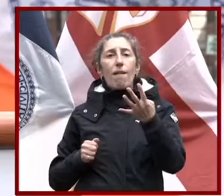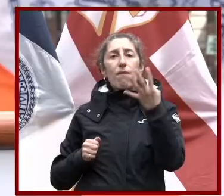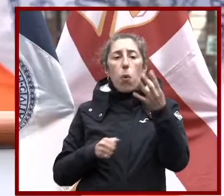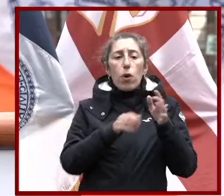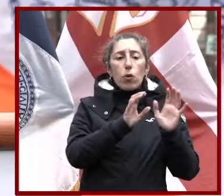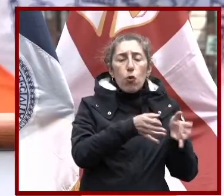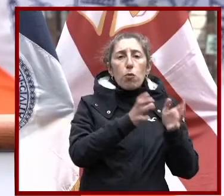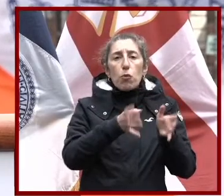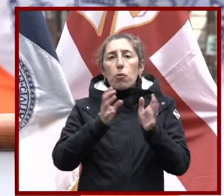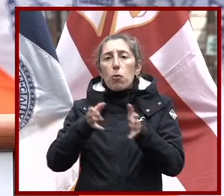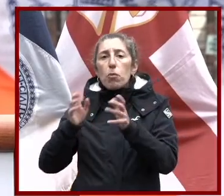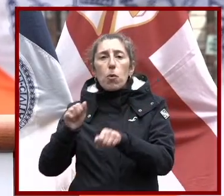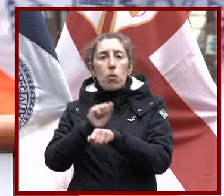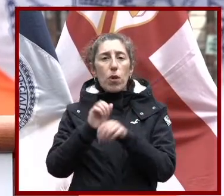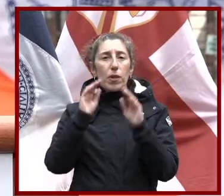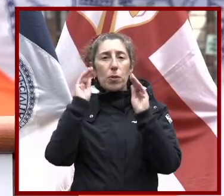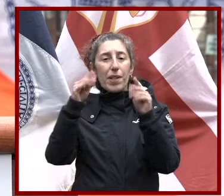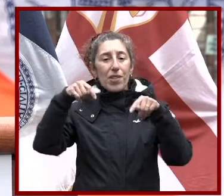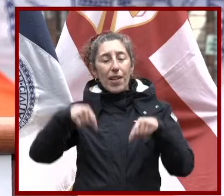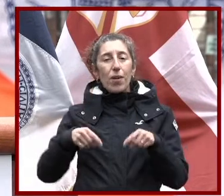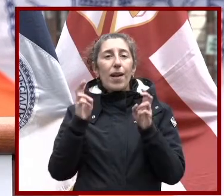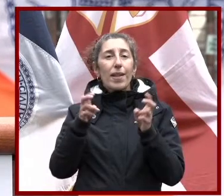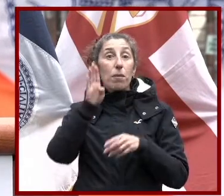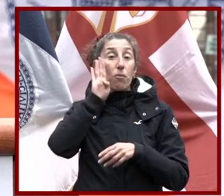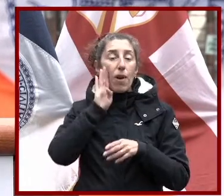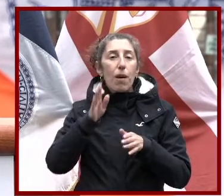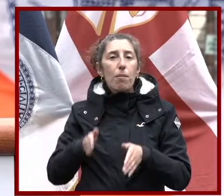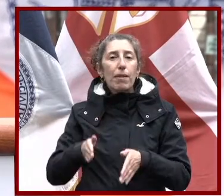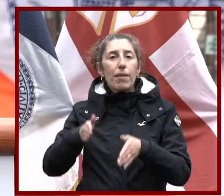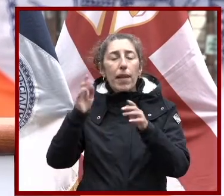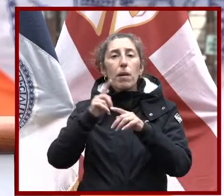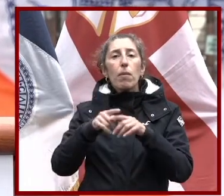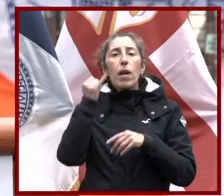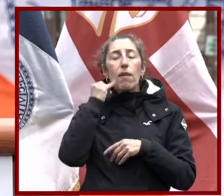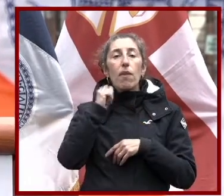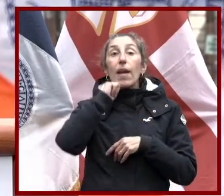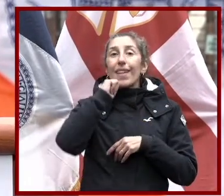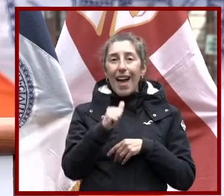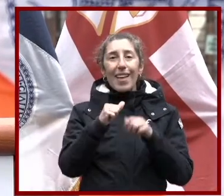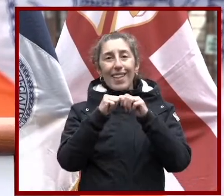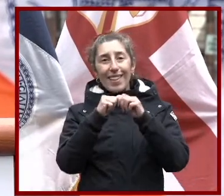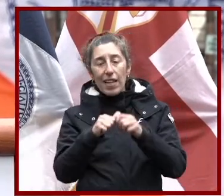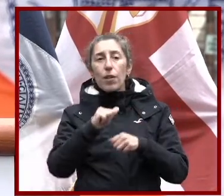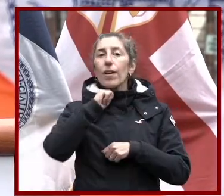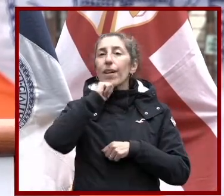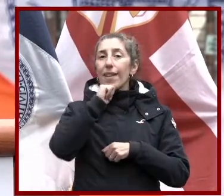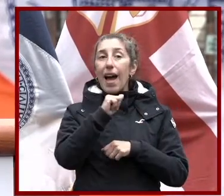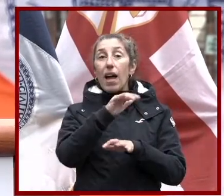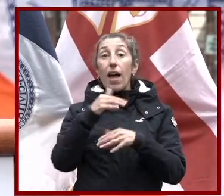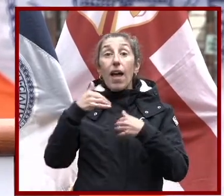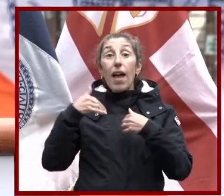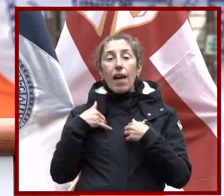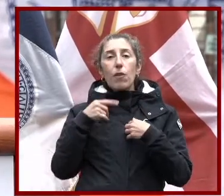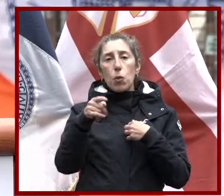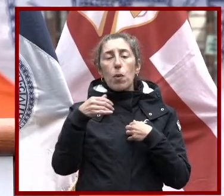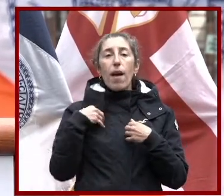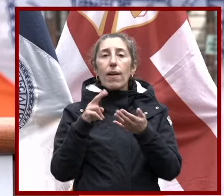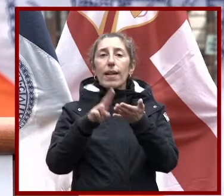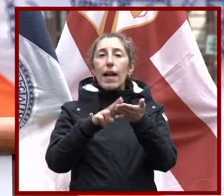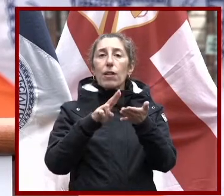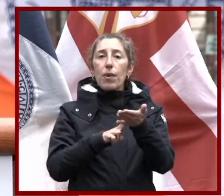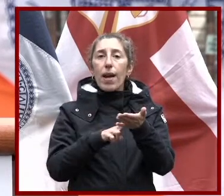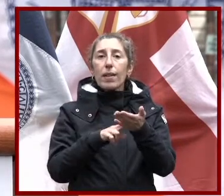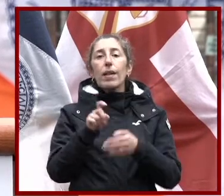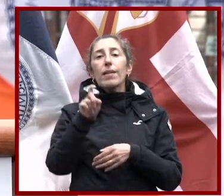Neither adjuncts nor tenure track faculty, we work on the basis of contracts that need to be renewed